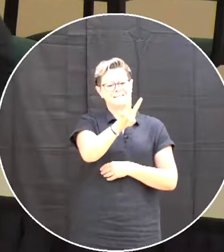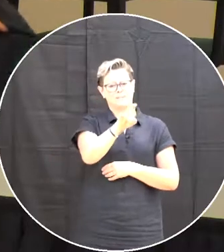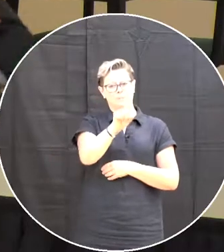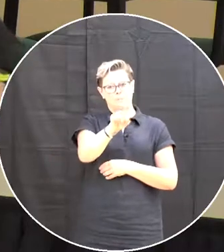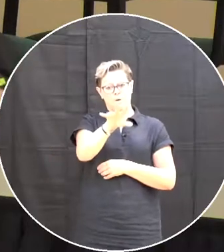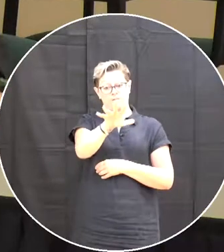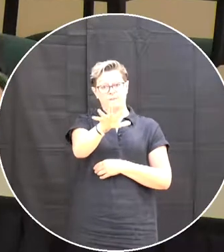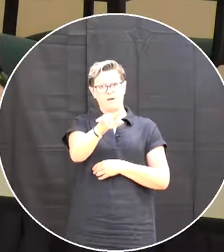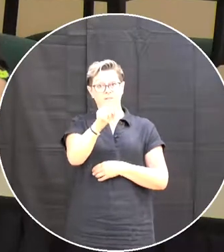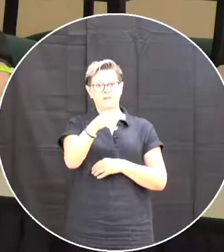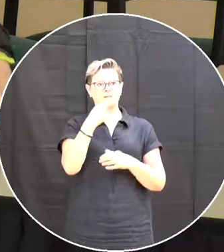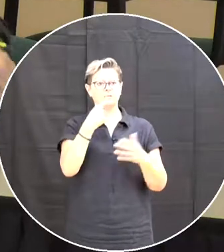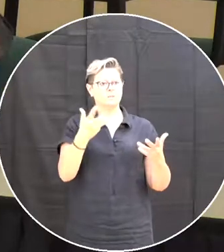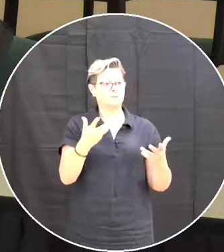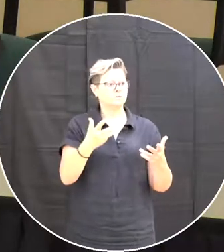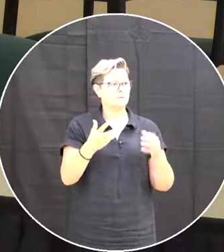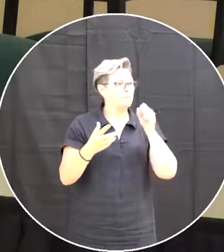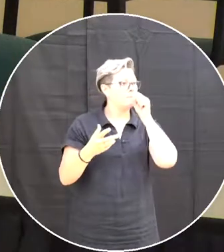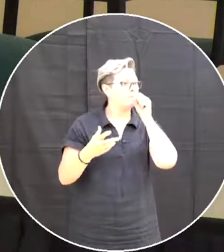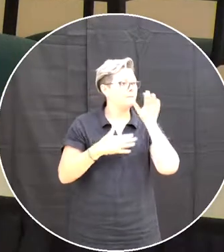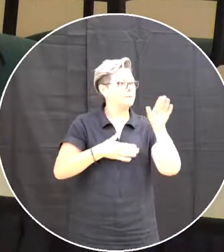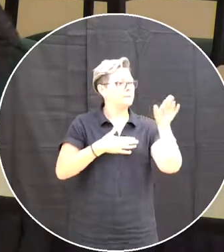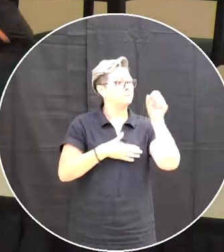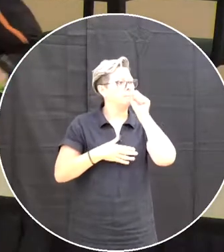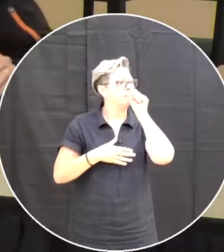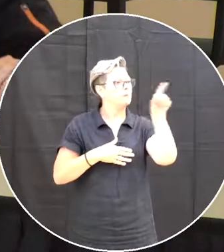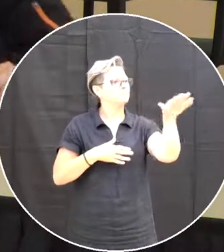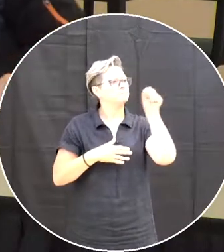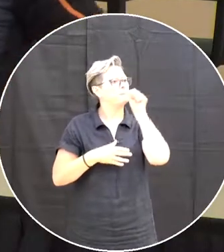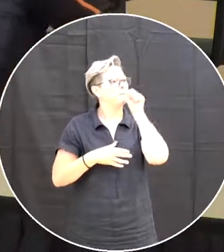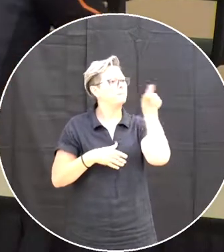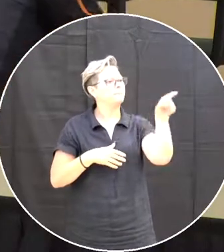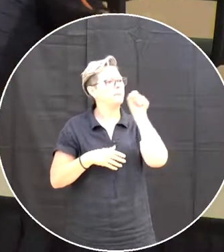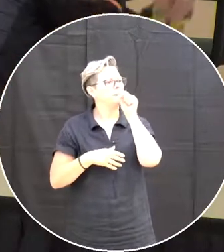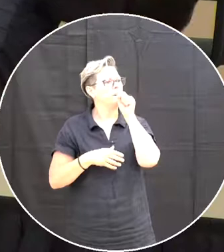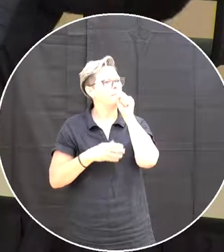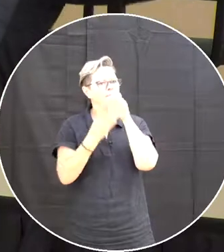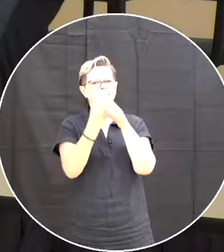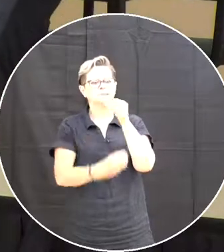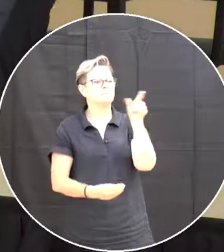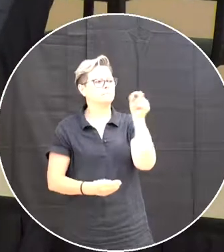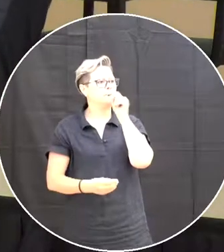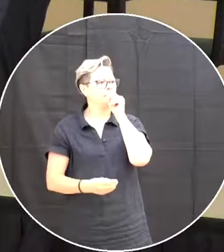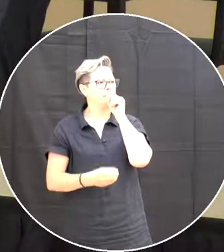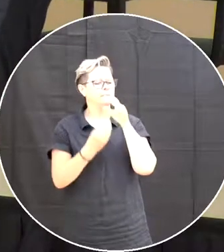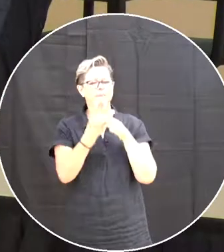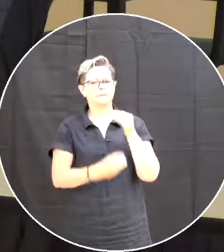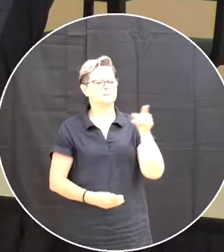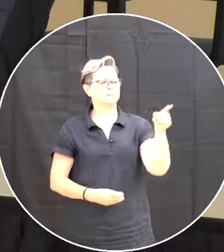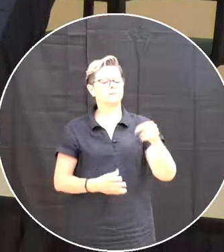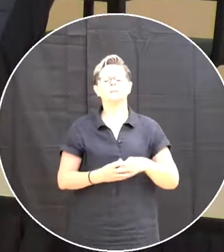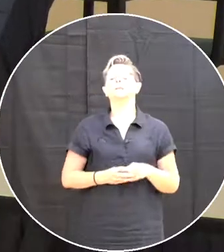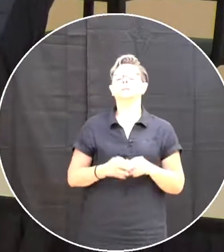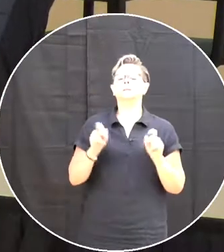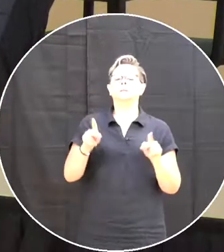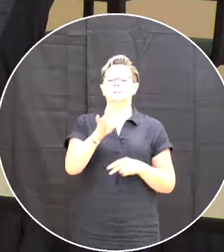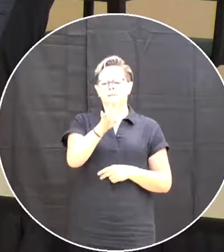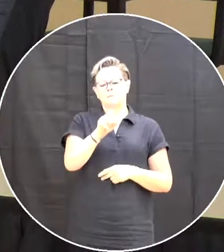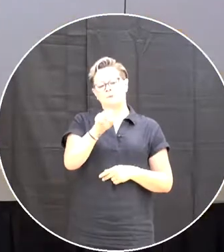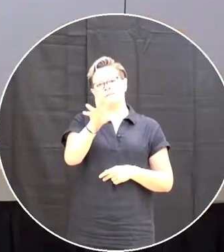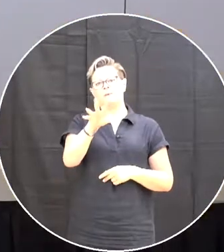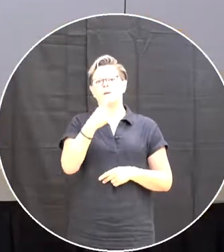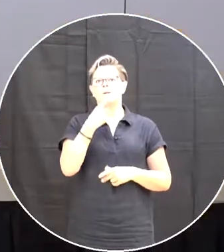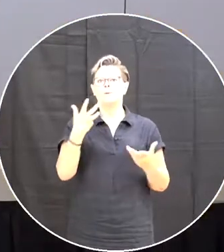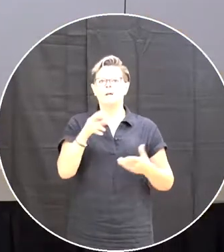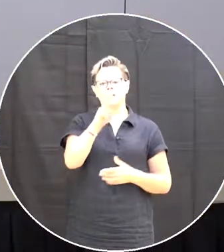refers to